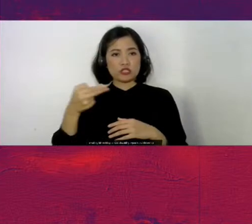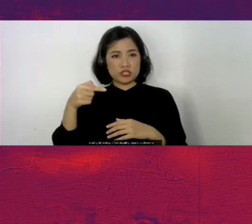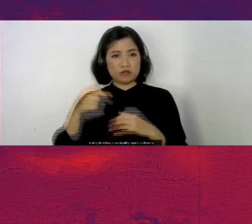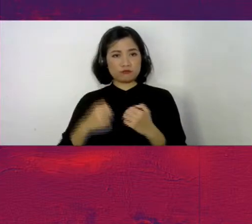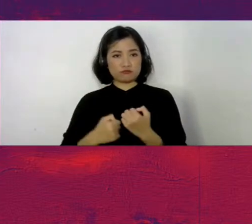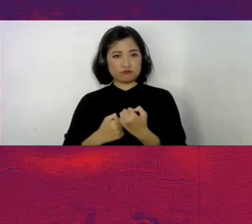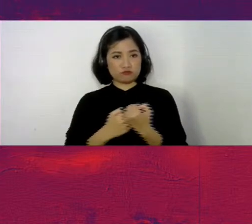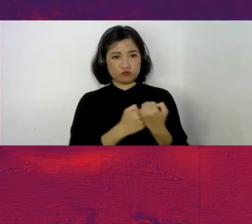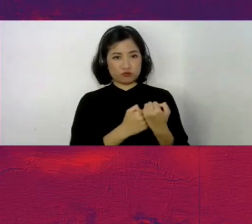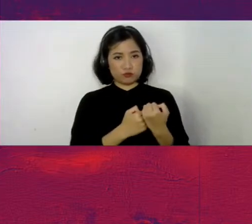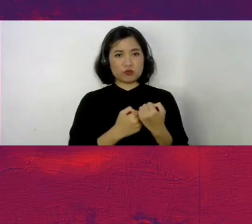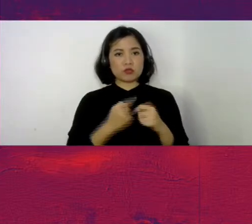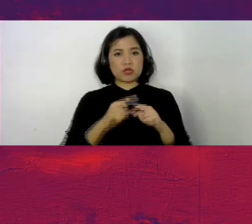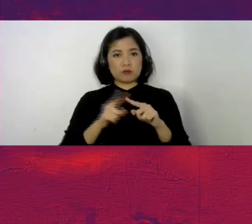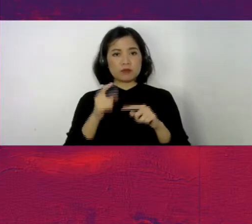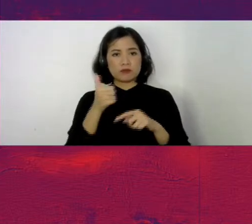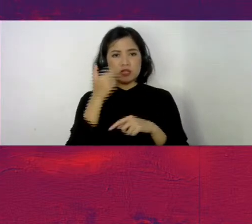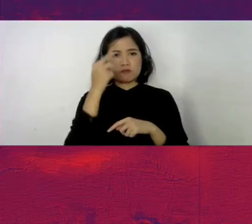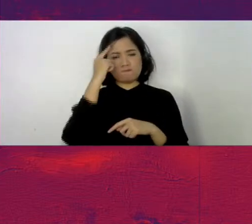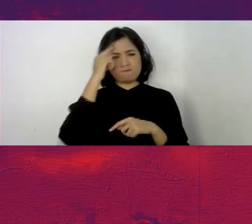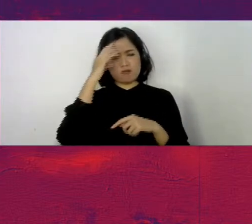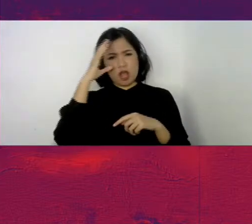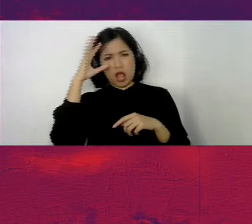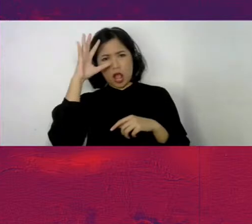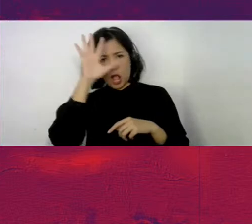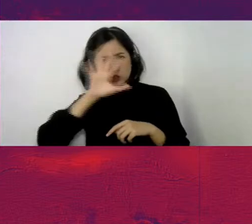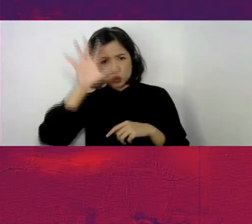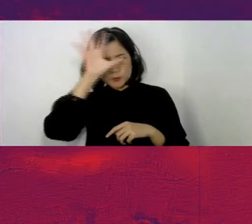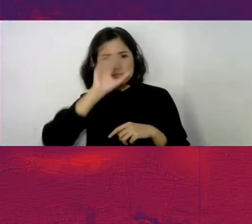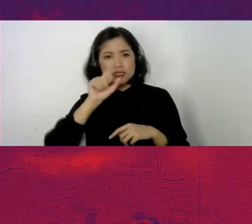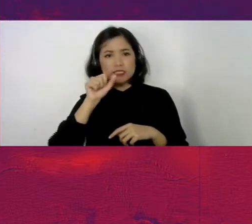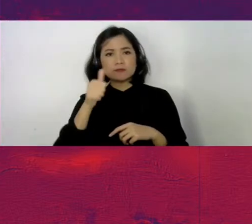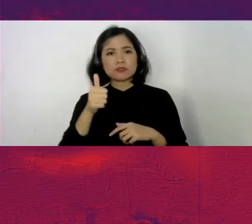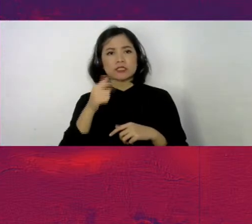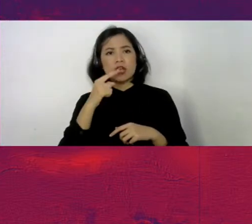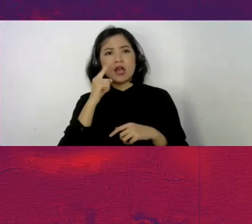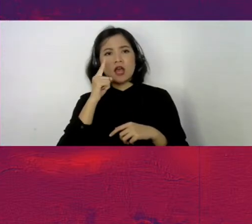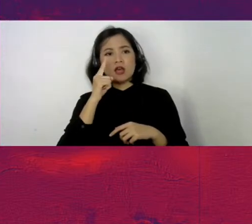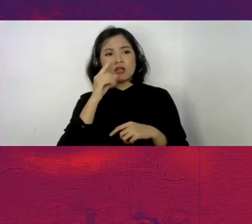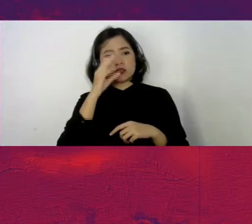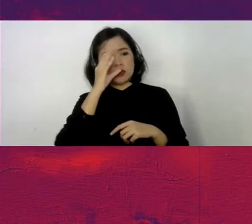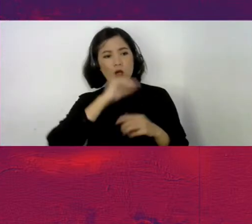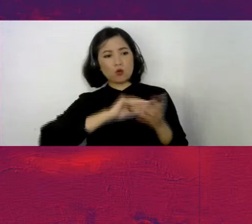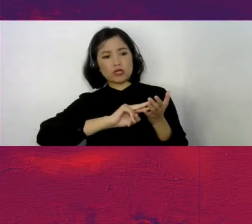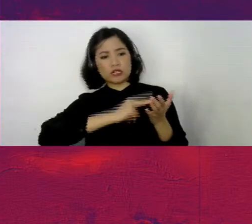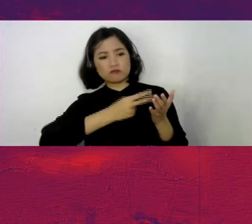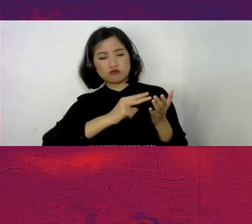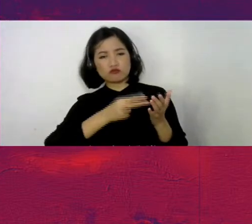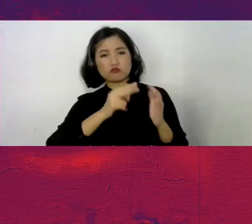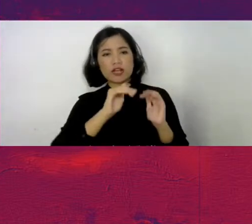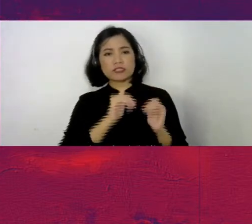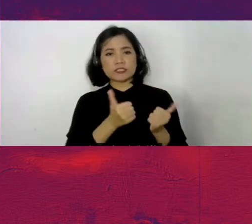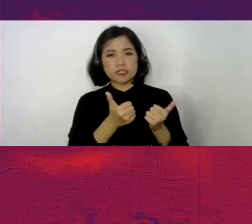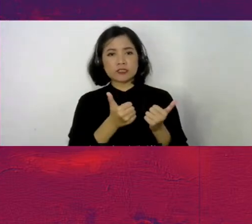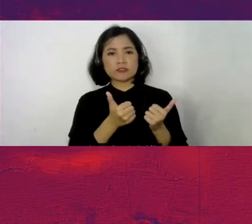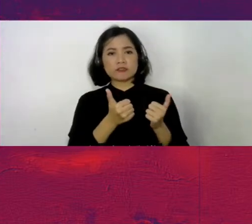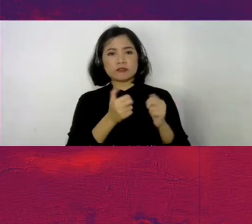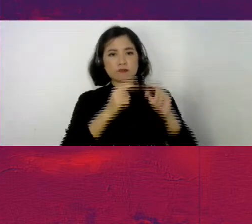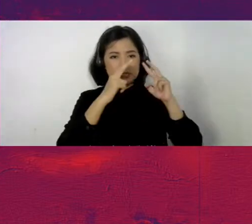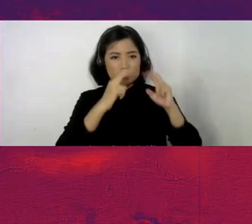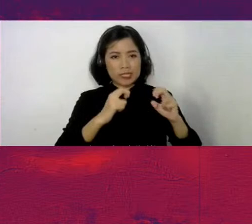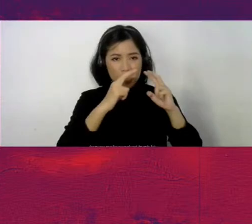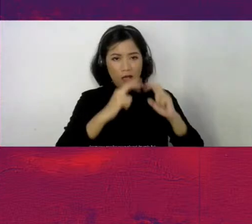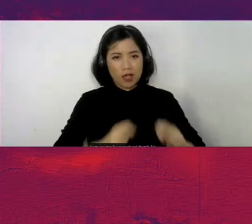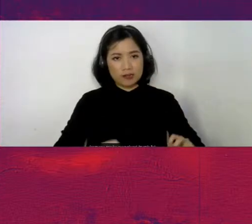can assume that we can interpret the result that maybe there are